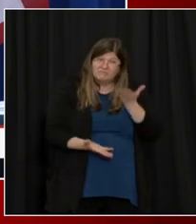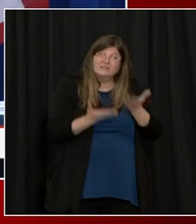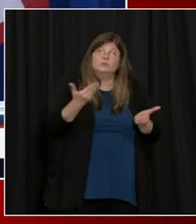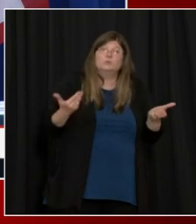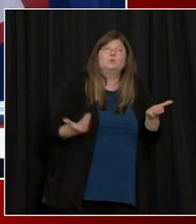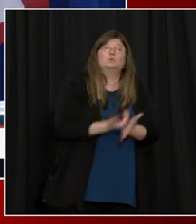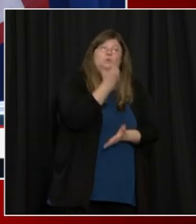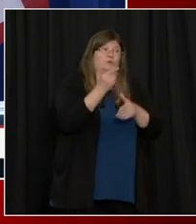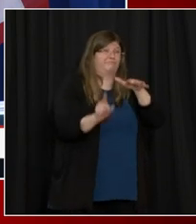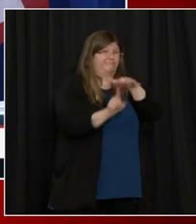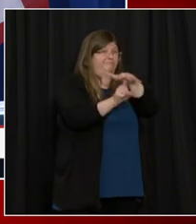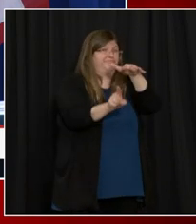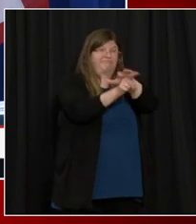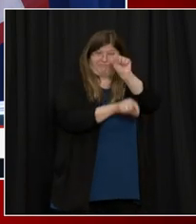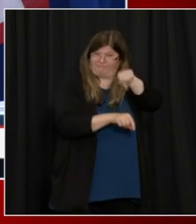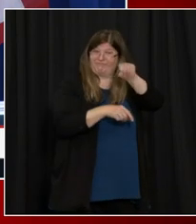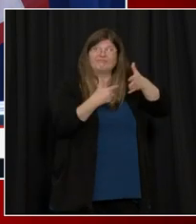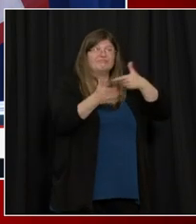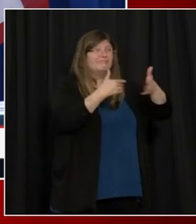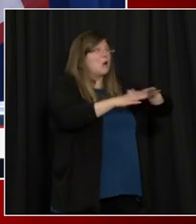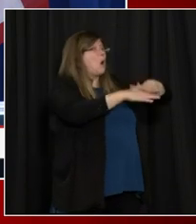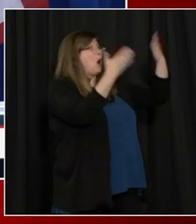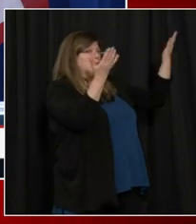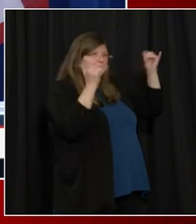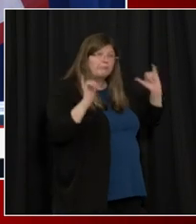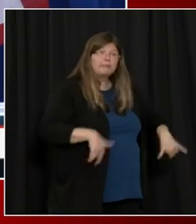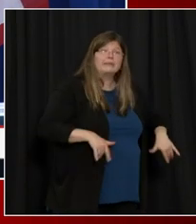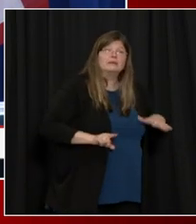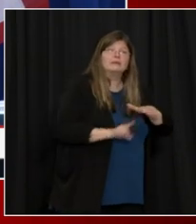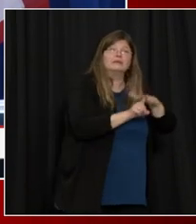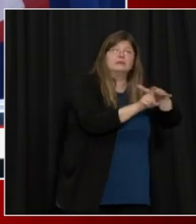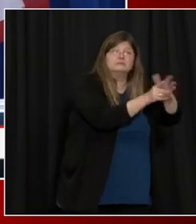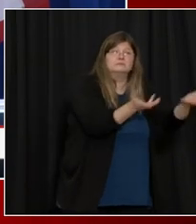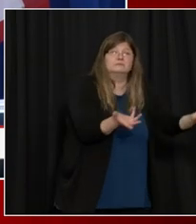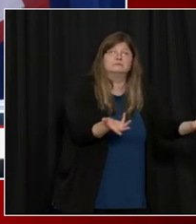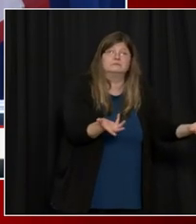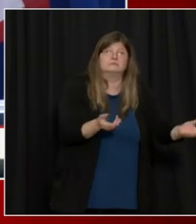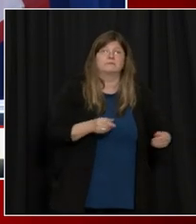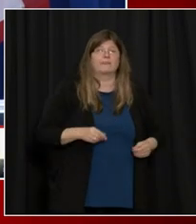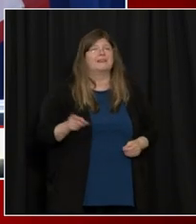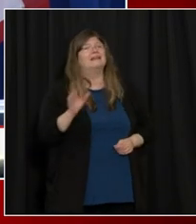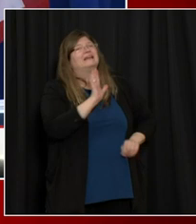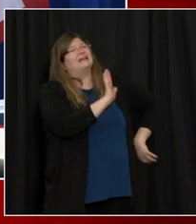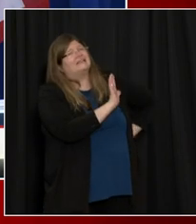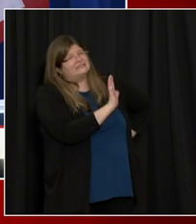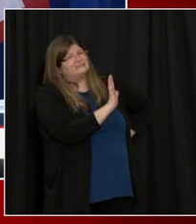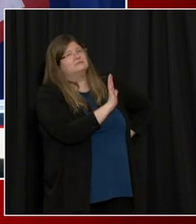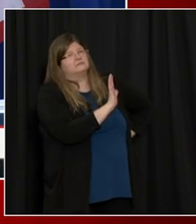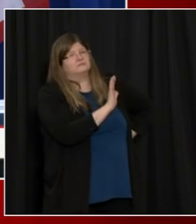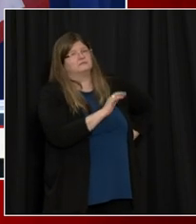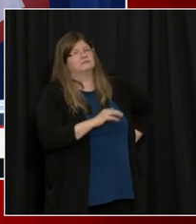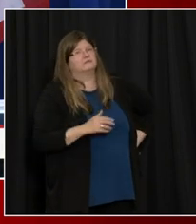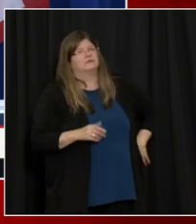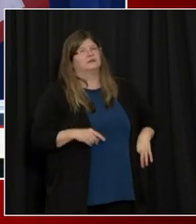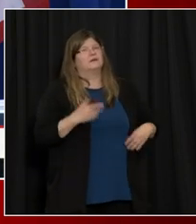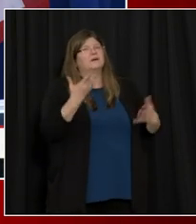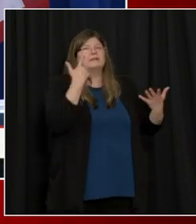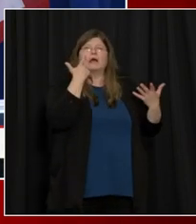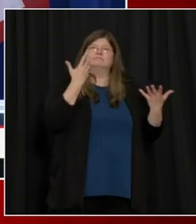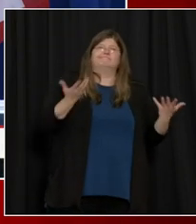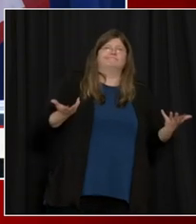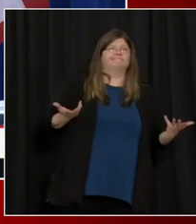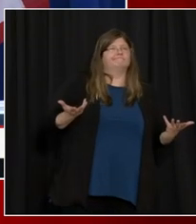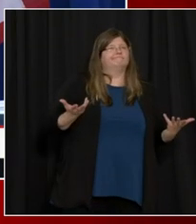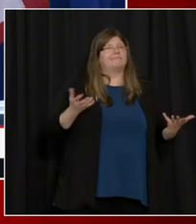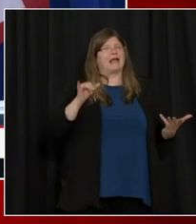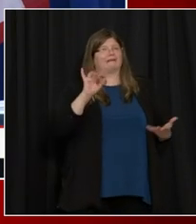more cases. If that's your question? I'm saying for the 14-day period we're looking after reopening. Uh-huh.